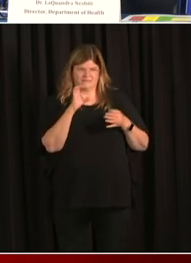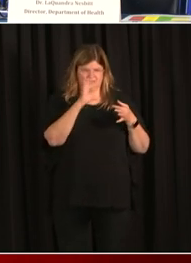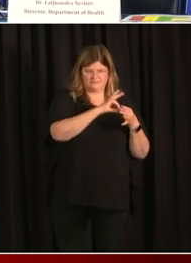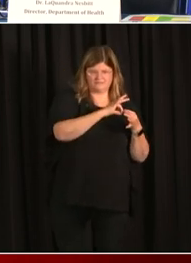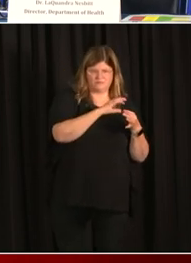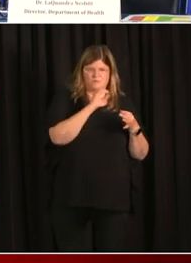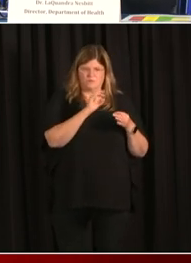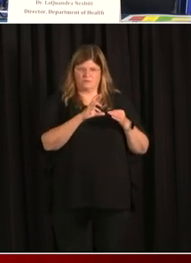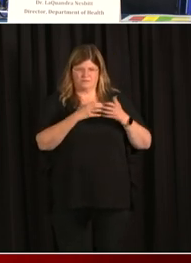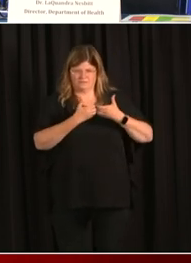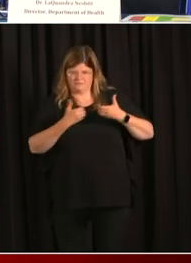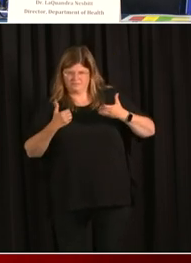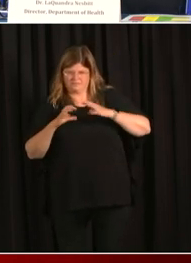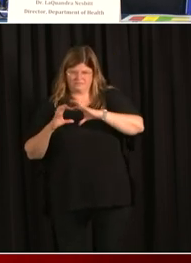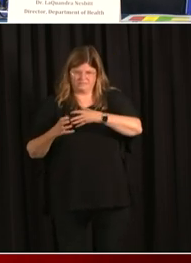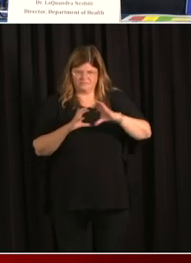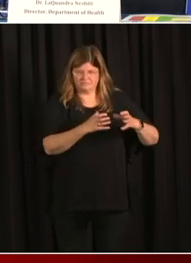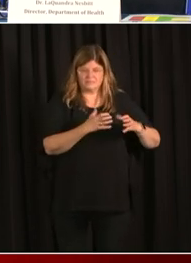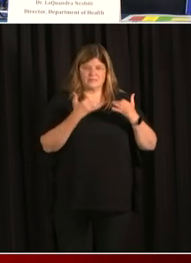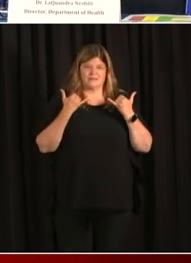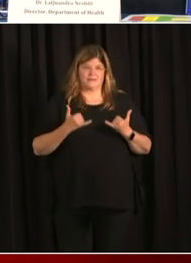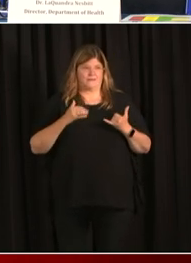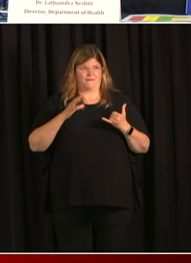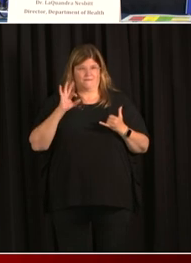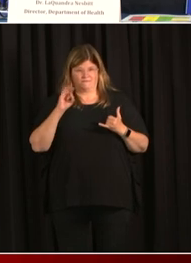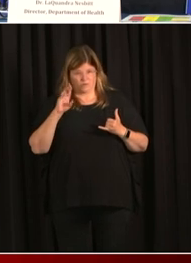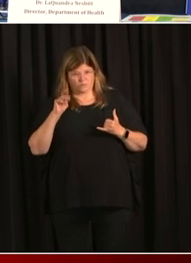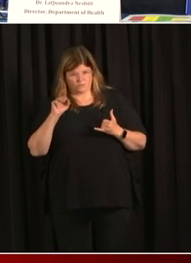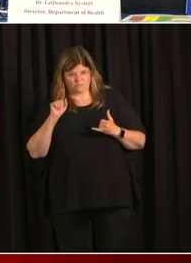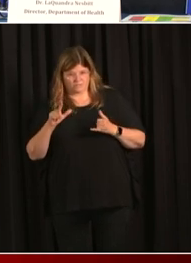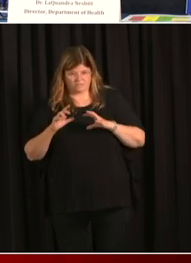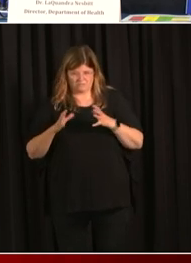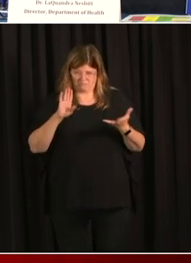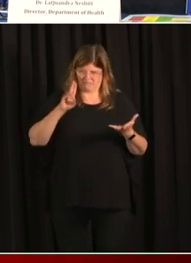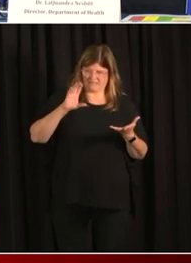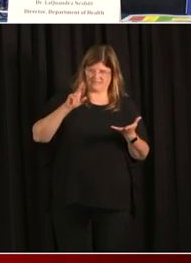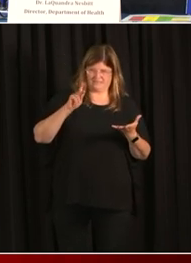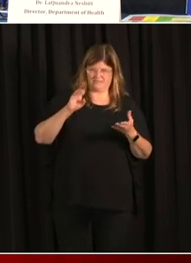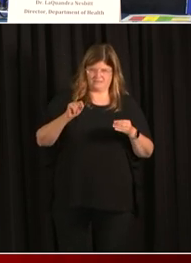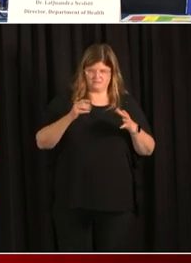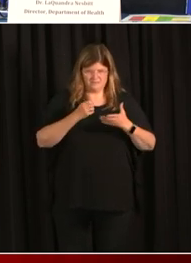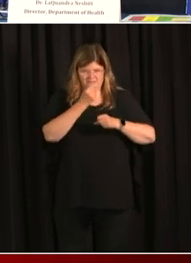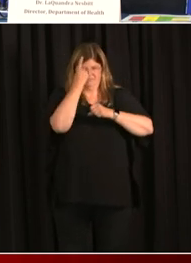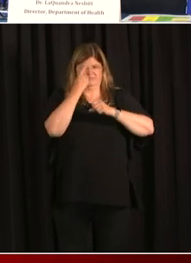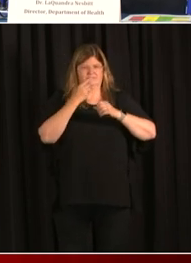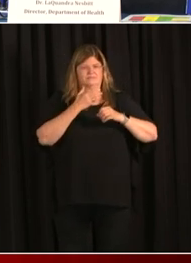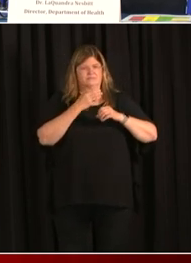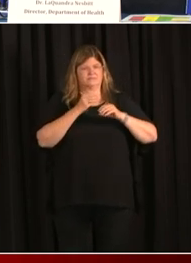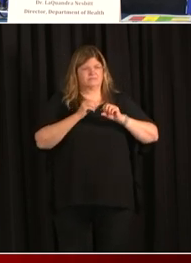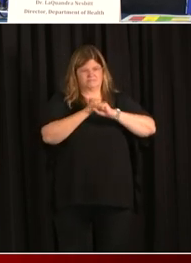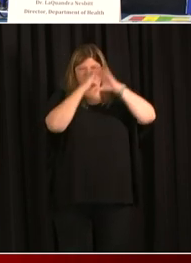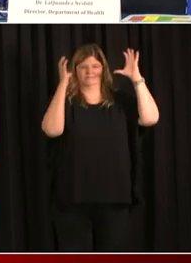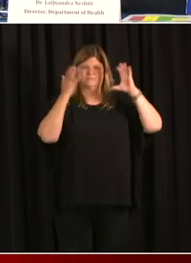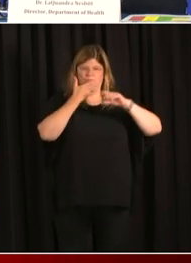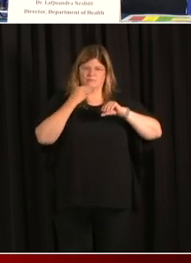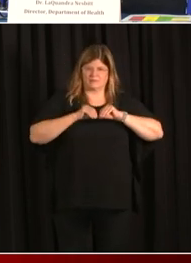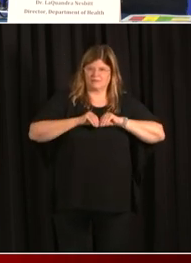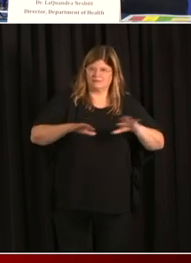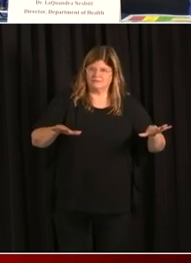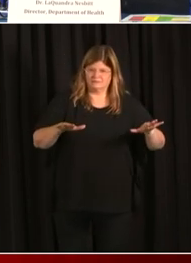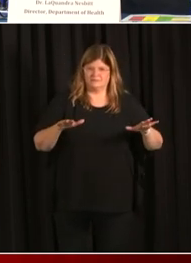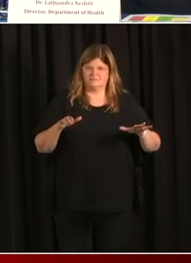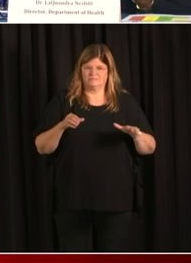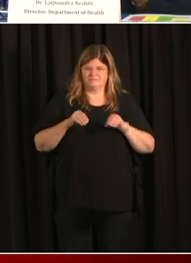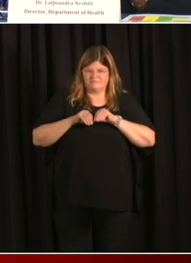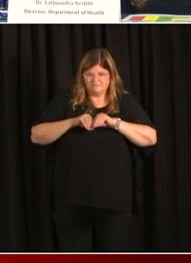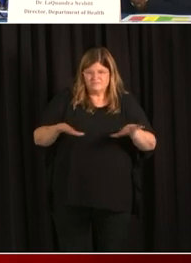So now I've officially grouped them in a bucket that helps you to think about community spread, or see very clearly community